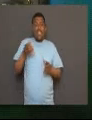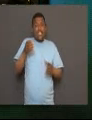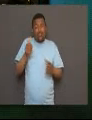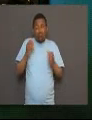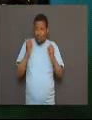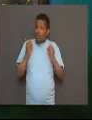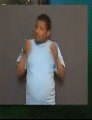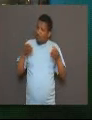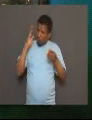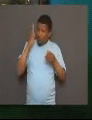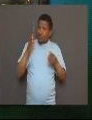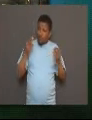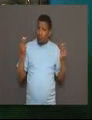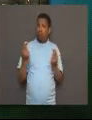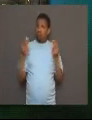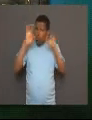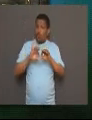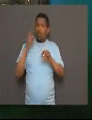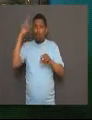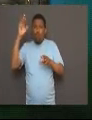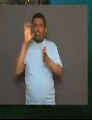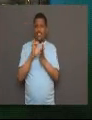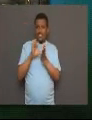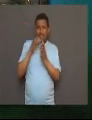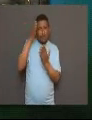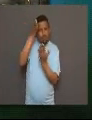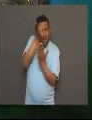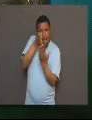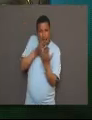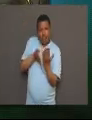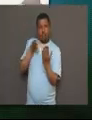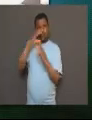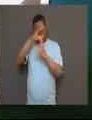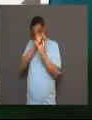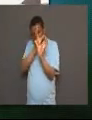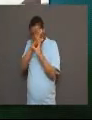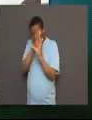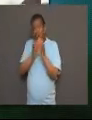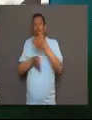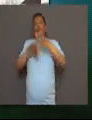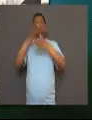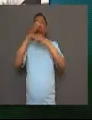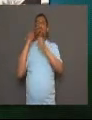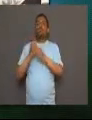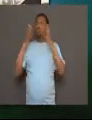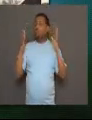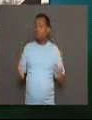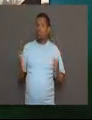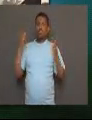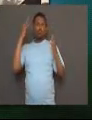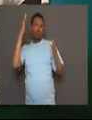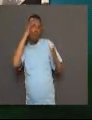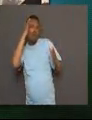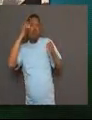It would be important for city planners, engineers, and construction workers